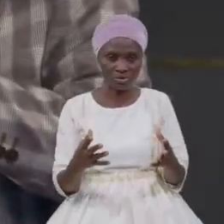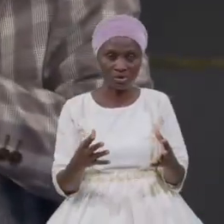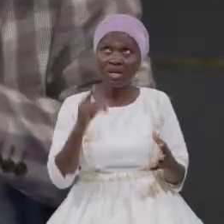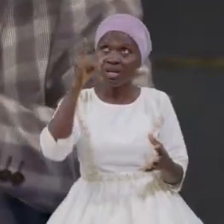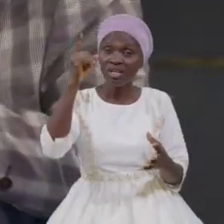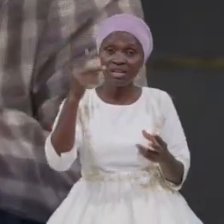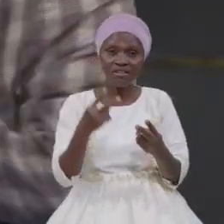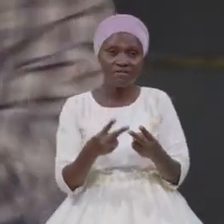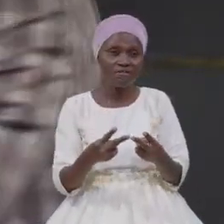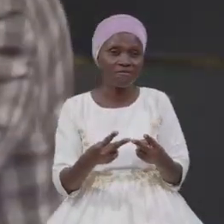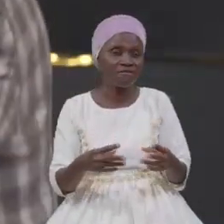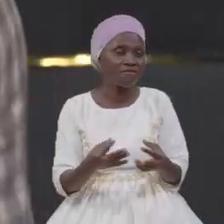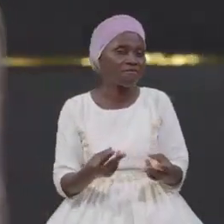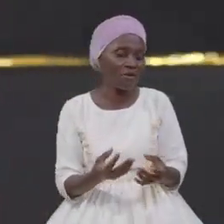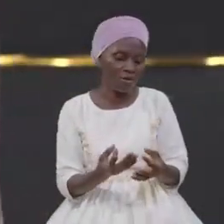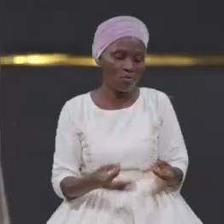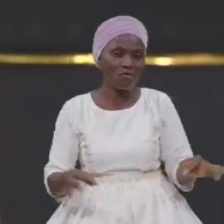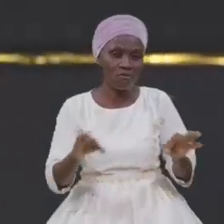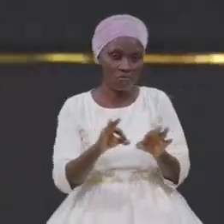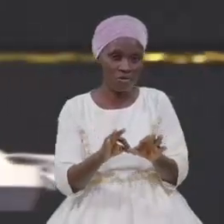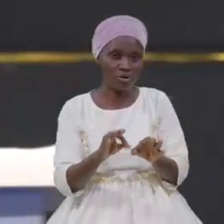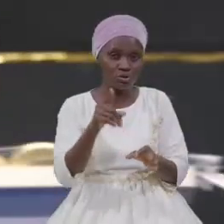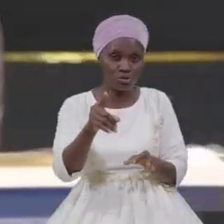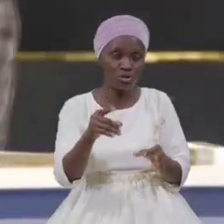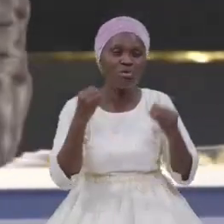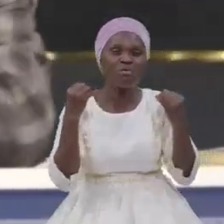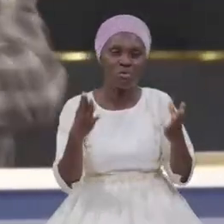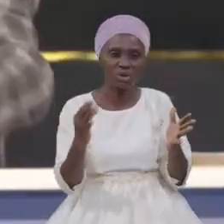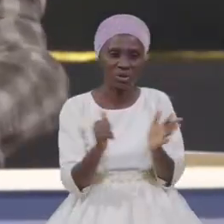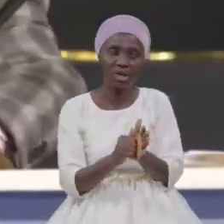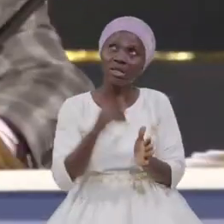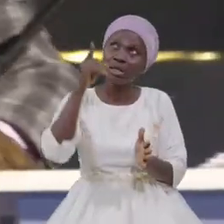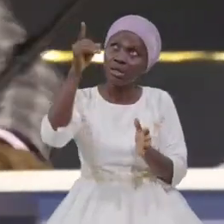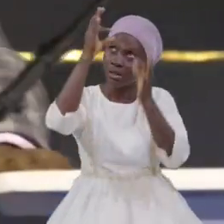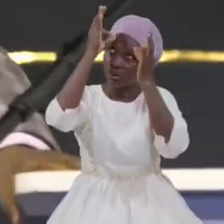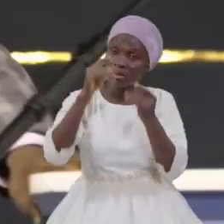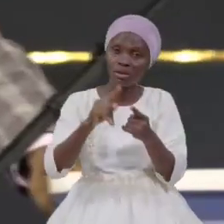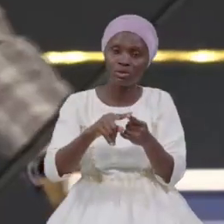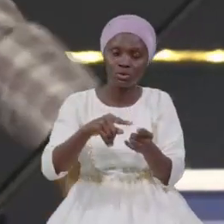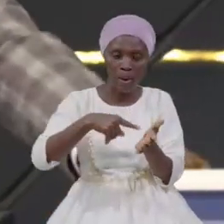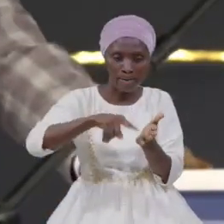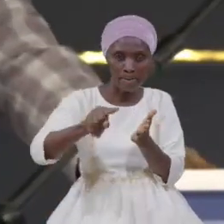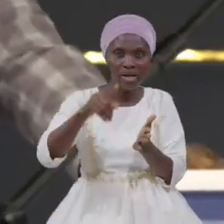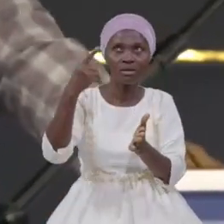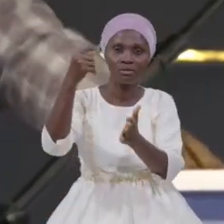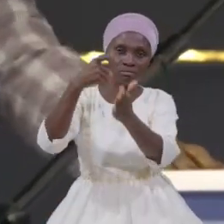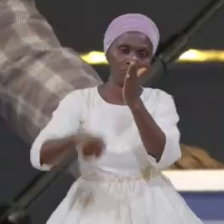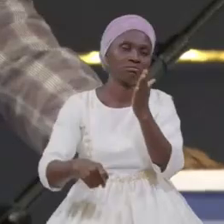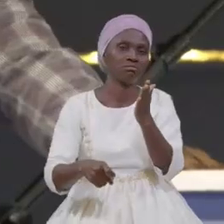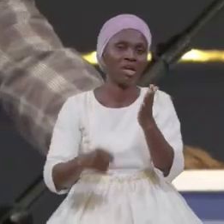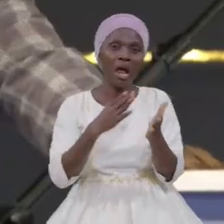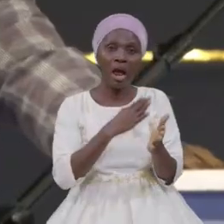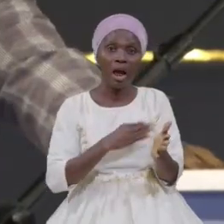personally so much that he paid the price. And the songwriter says that Christ